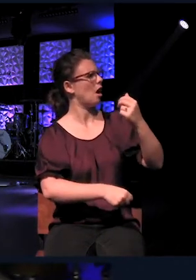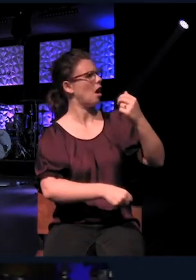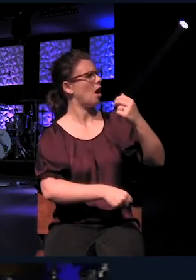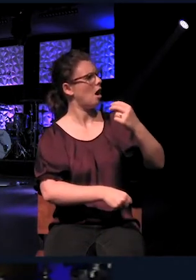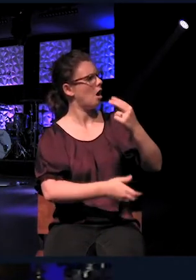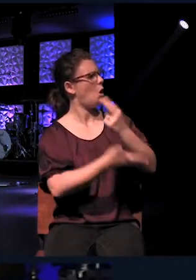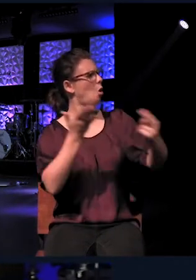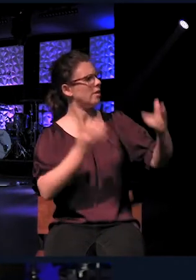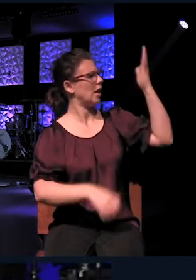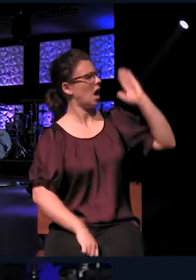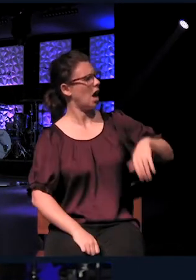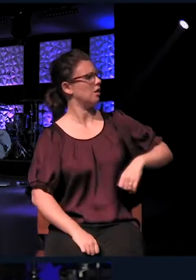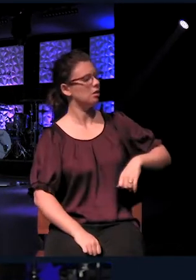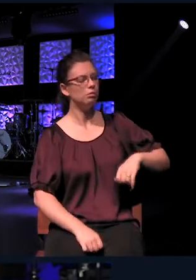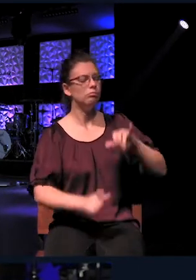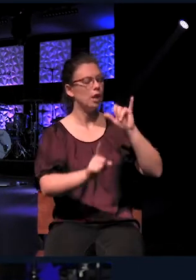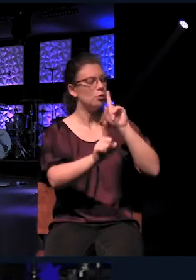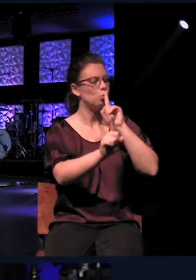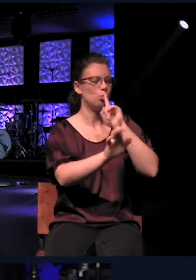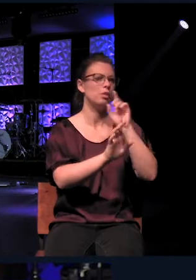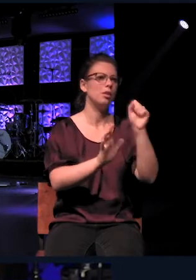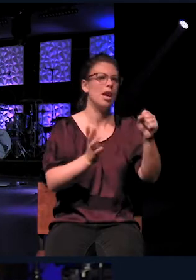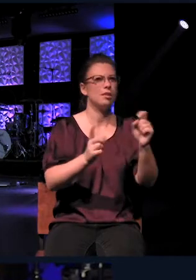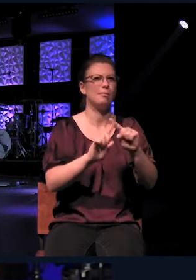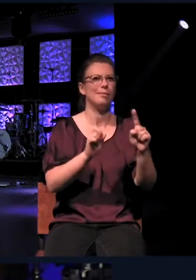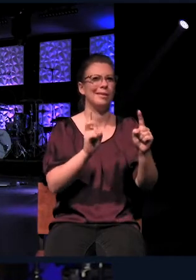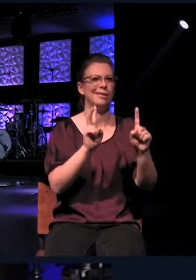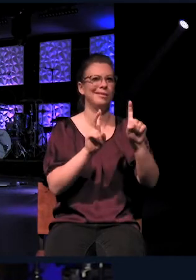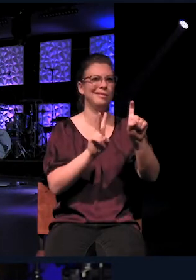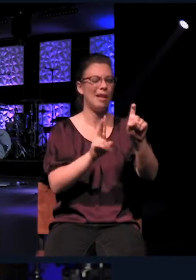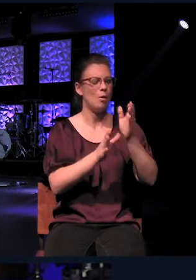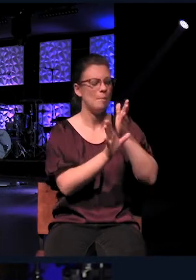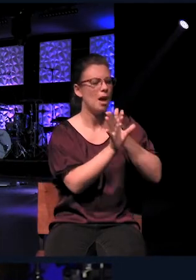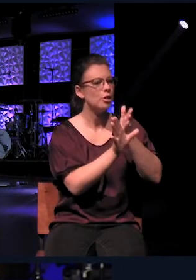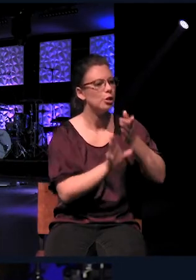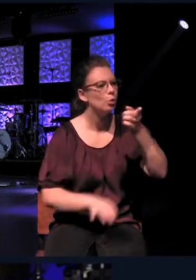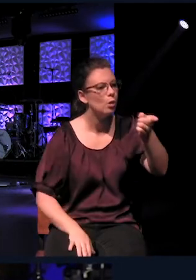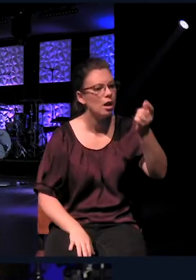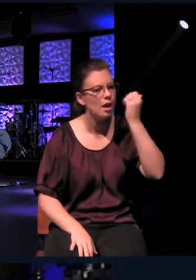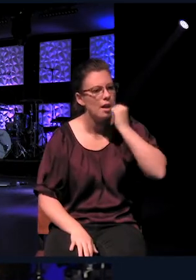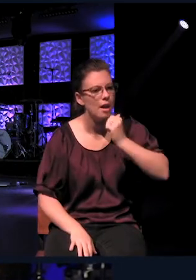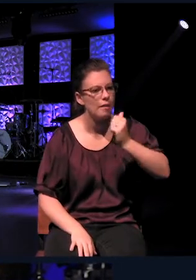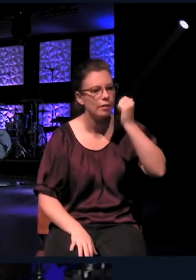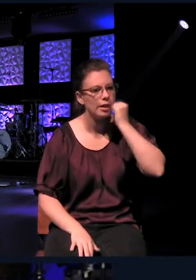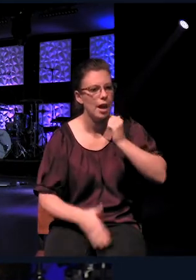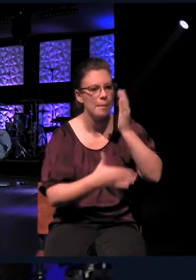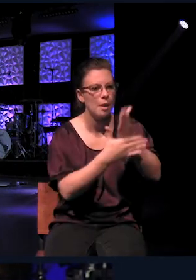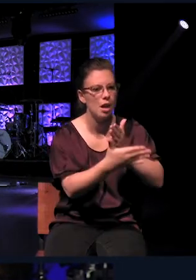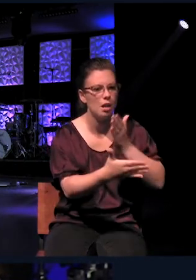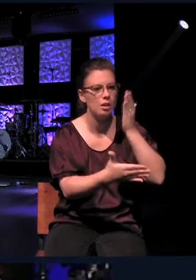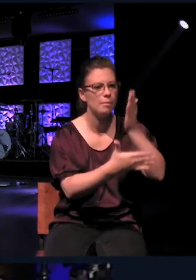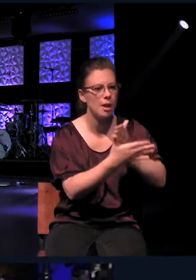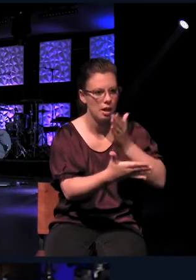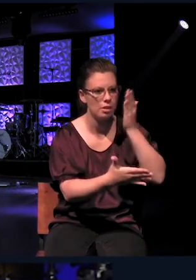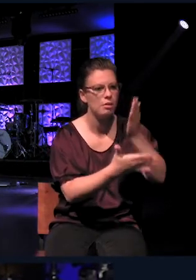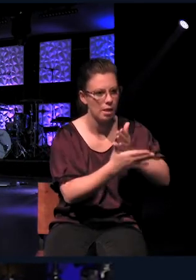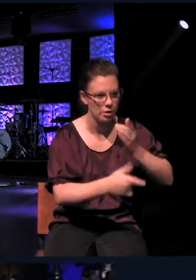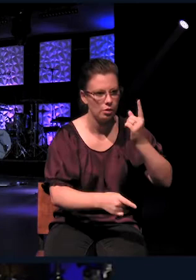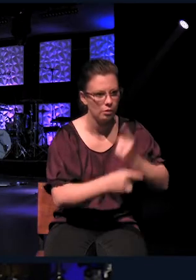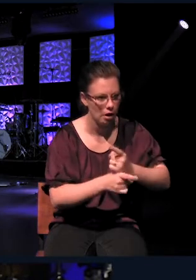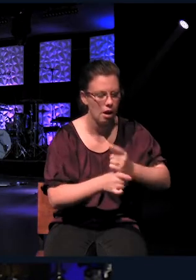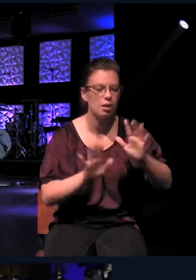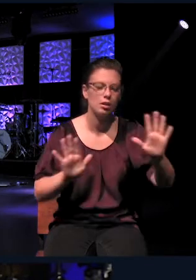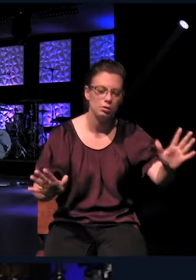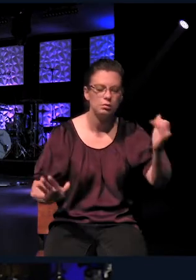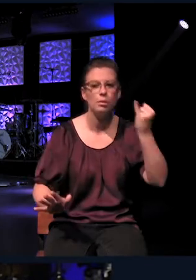which is the truth, It probably gets annoying, right? It's kind of like if you have children and you're a mother